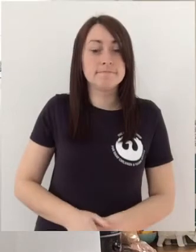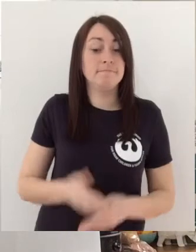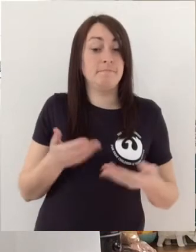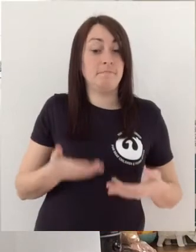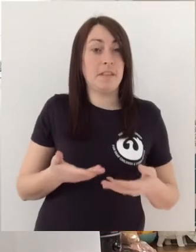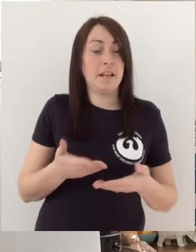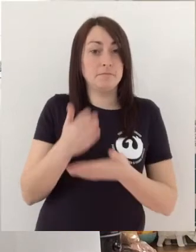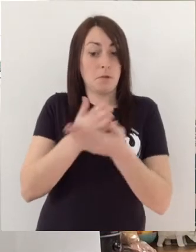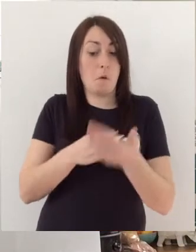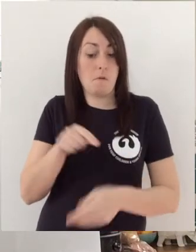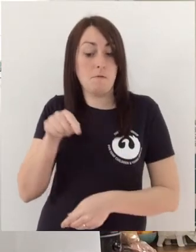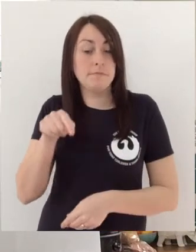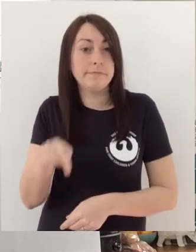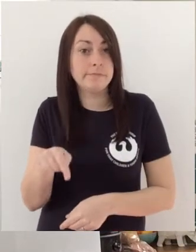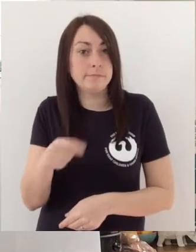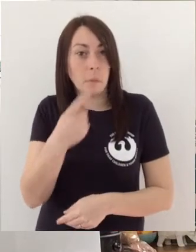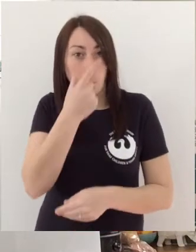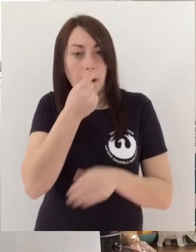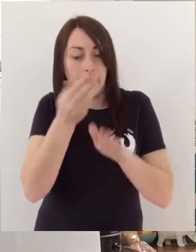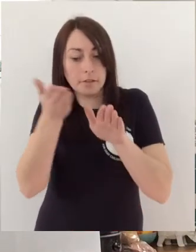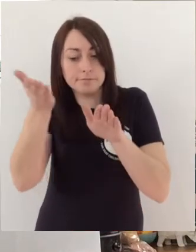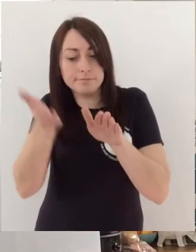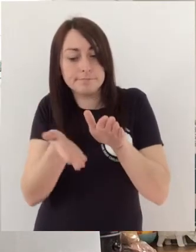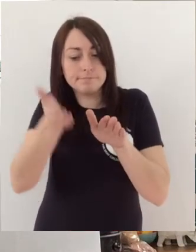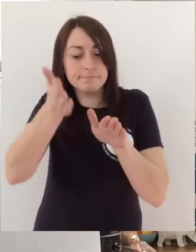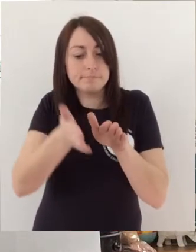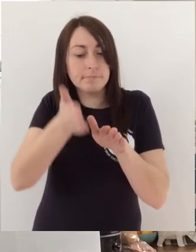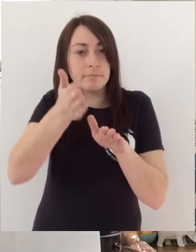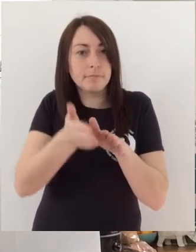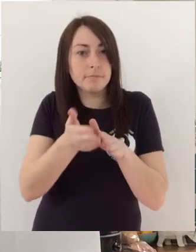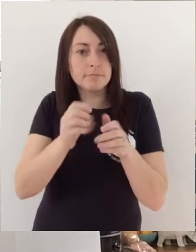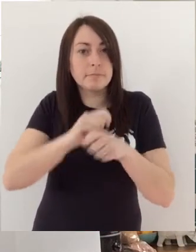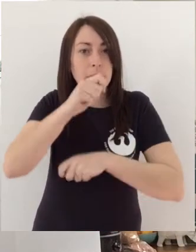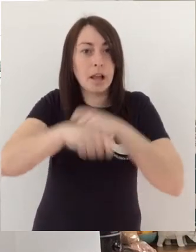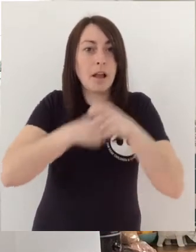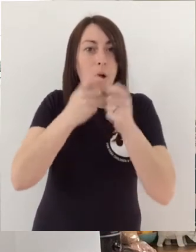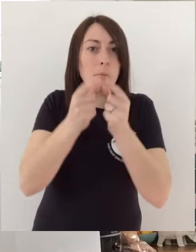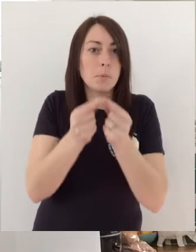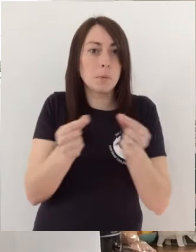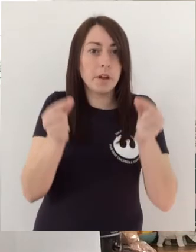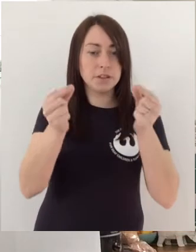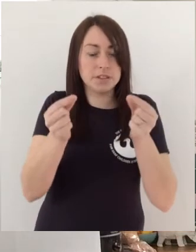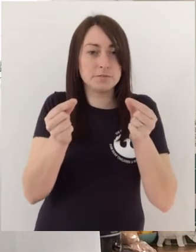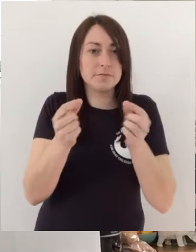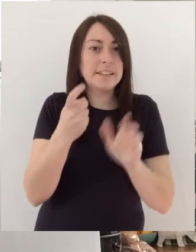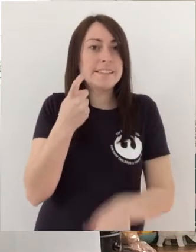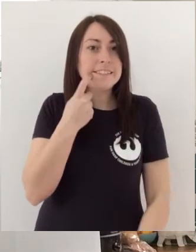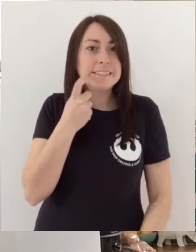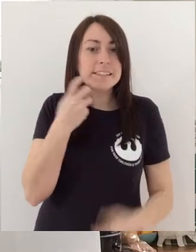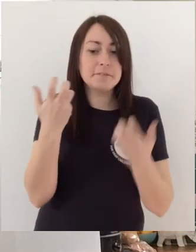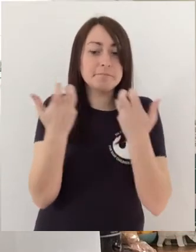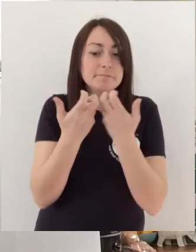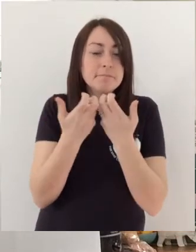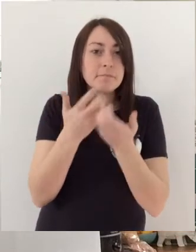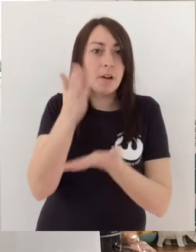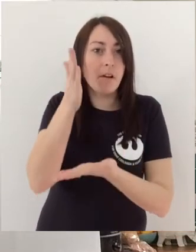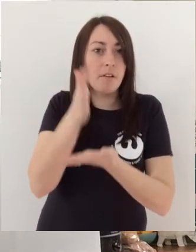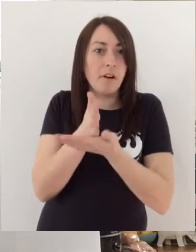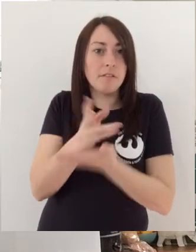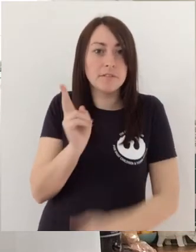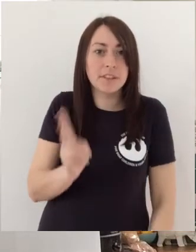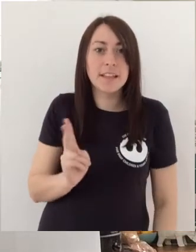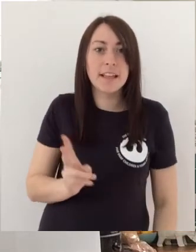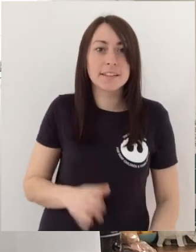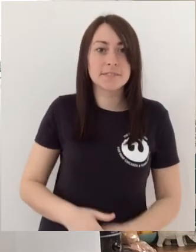Now with that half a potato we can start making our wedges. Sometimes the easiest thing to do is to chop that in half once again.